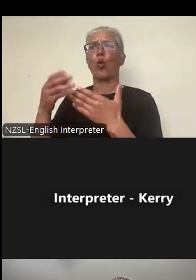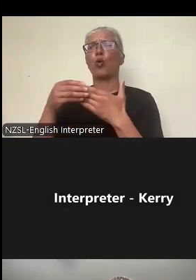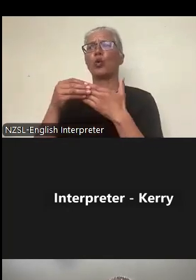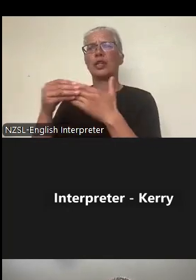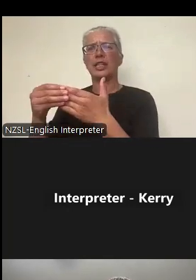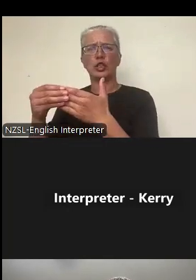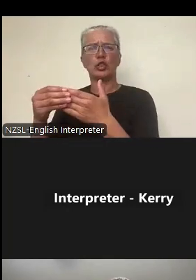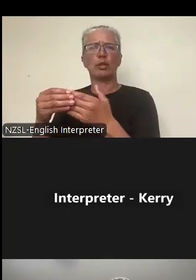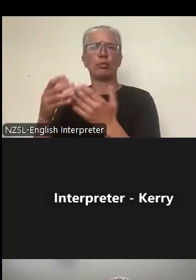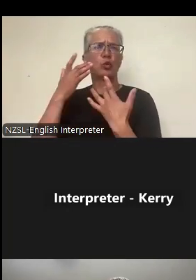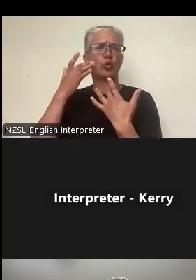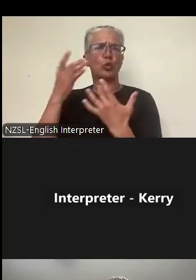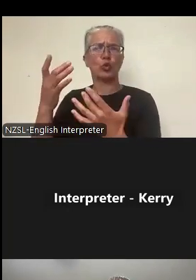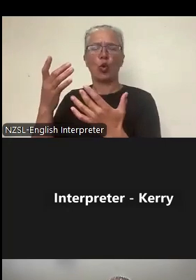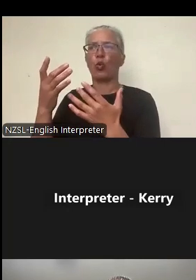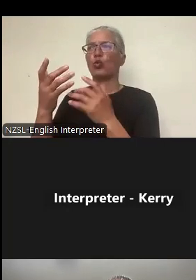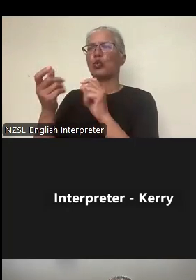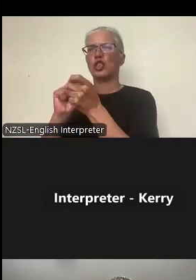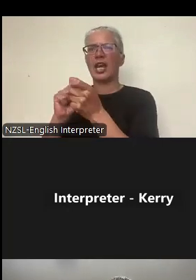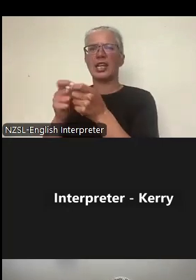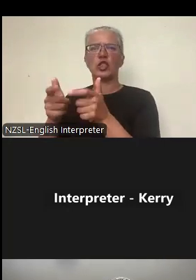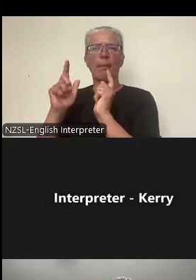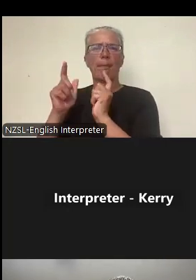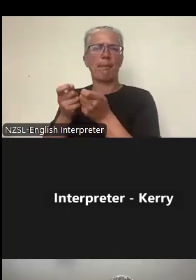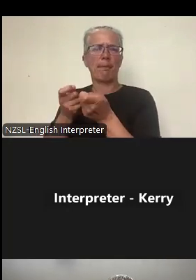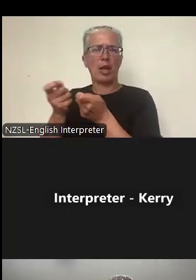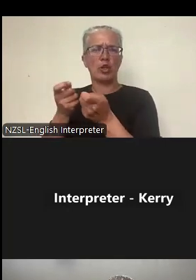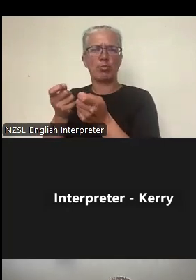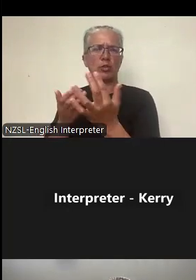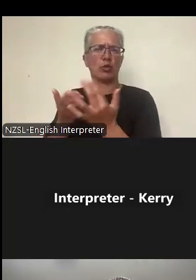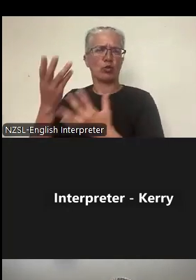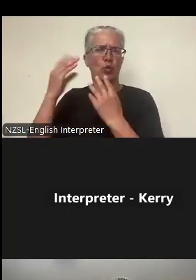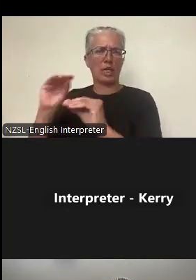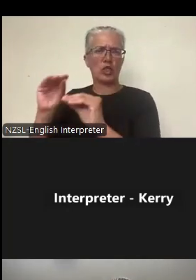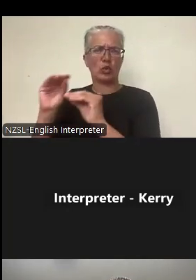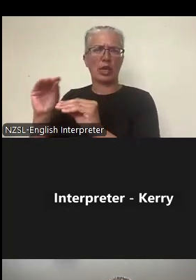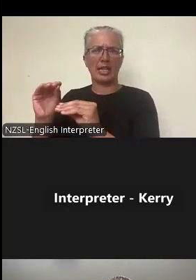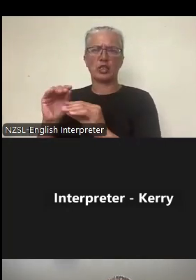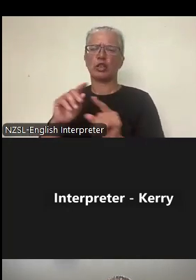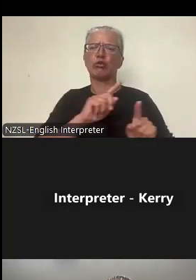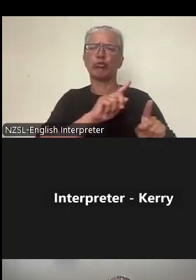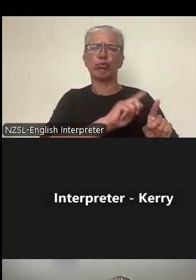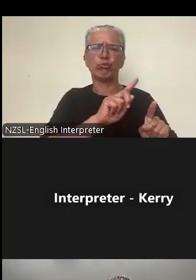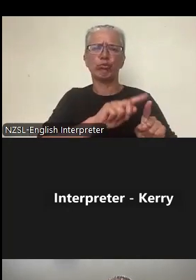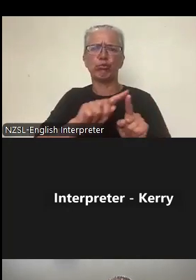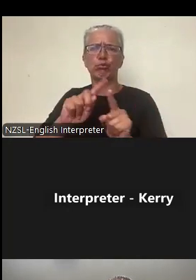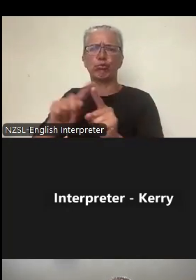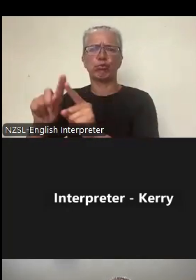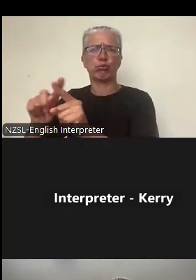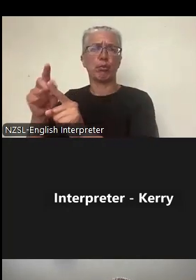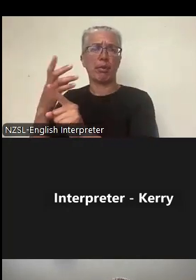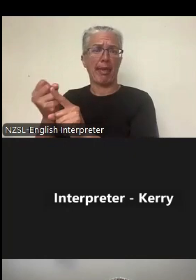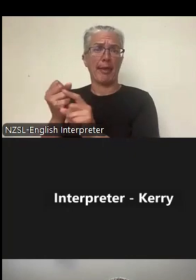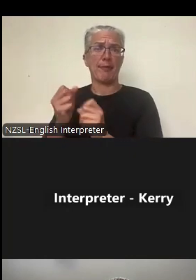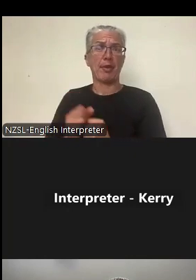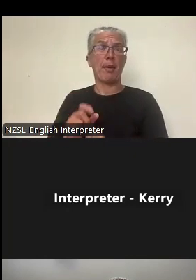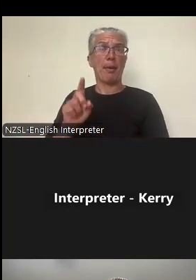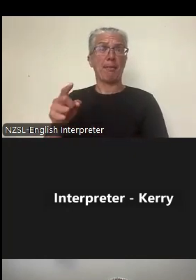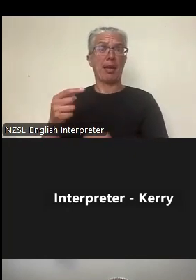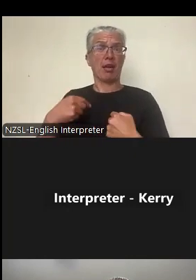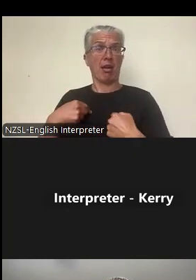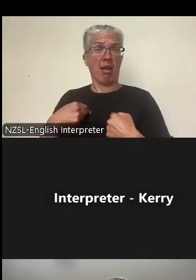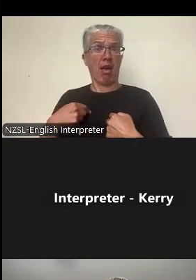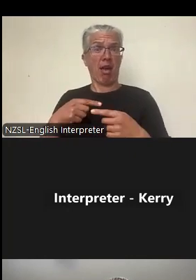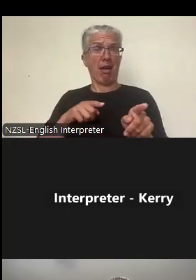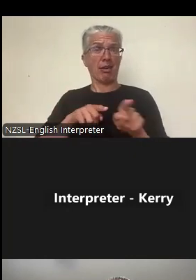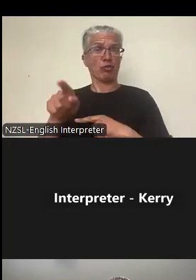management. And theories are really important and great perspectives and starting points. But what I'm going to try